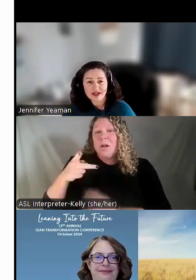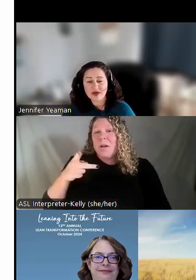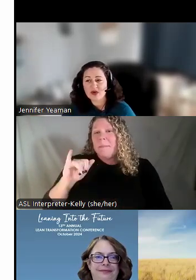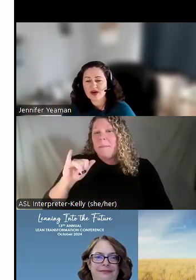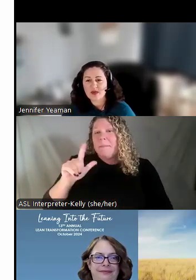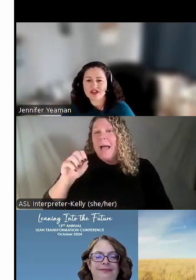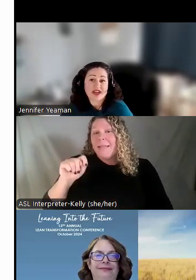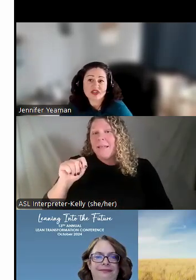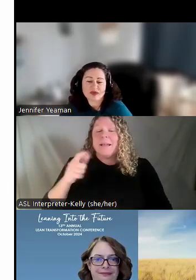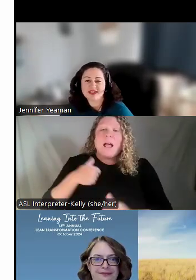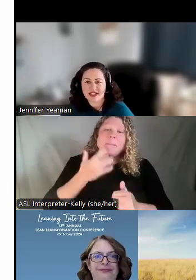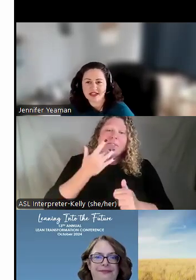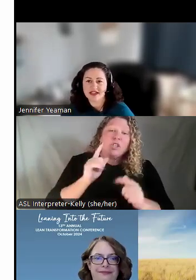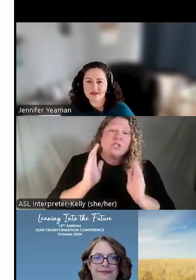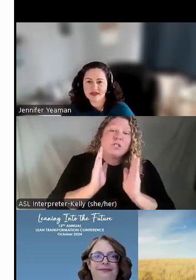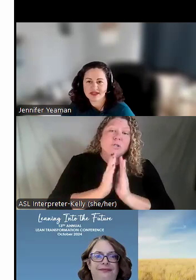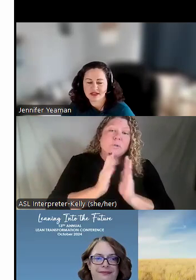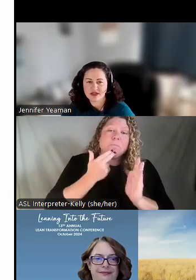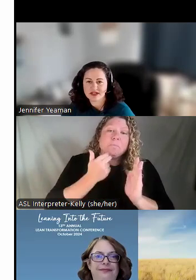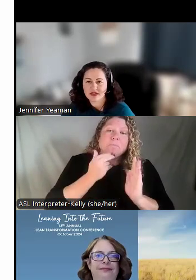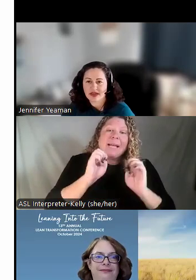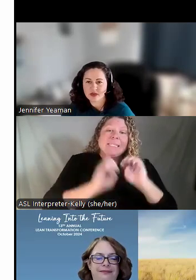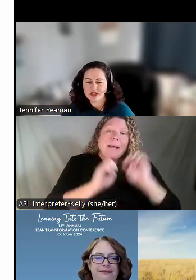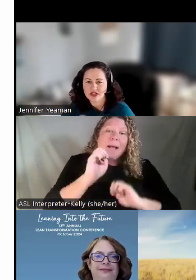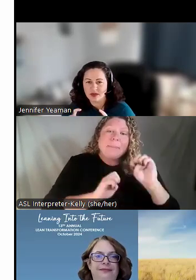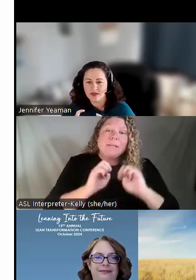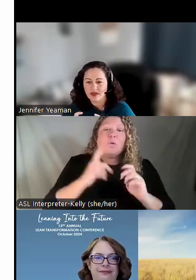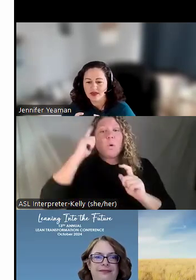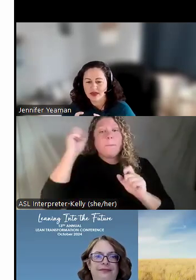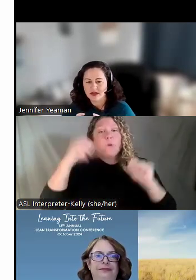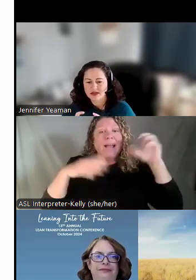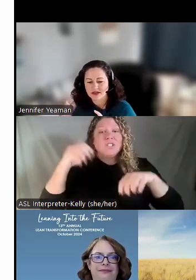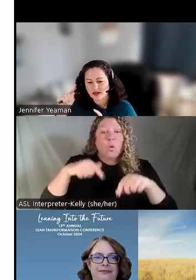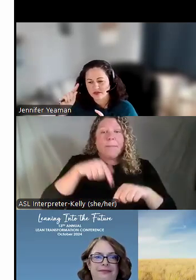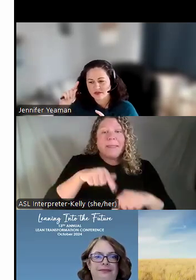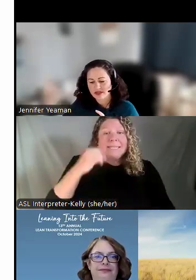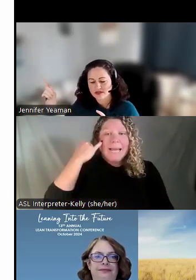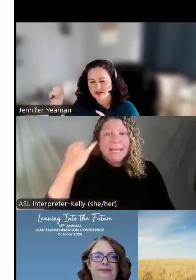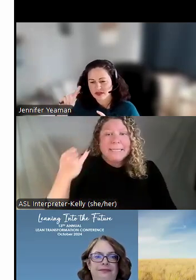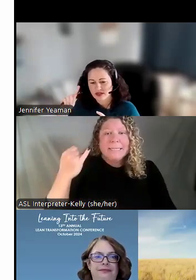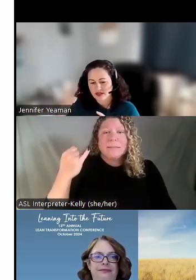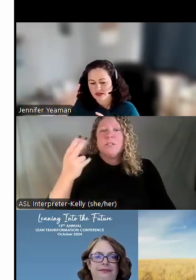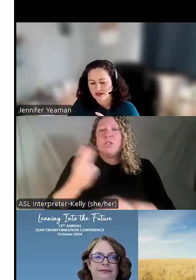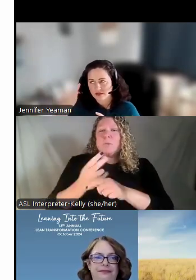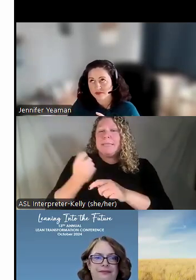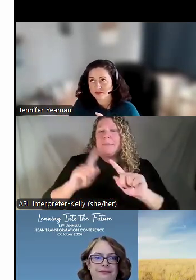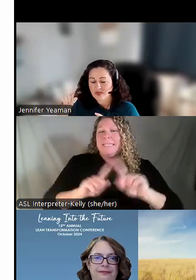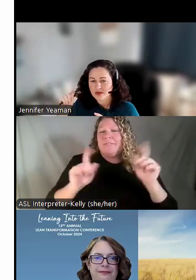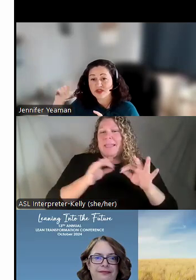little experiment, or I want to try storm this idea. Maybe use different language that gives